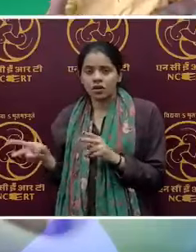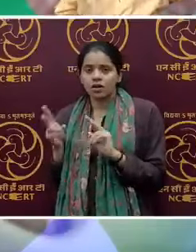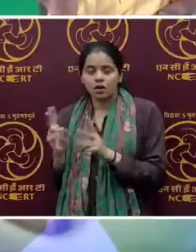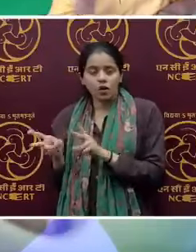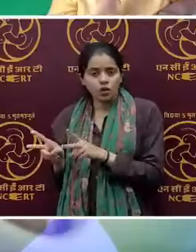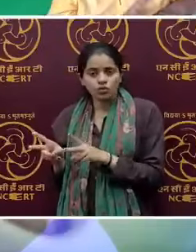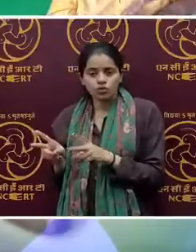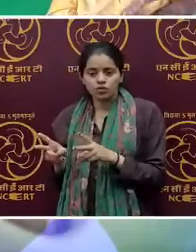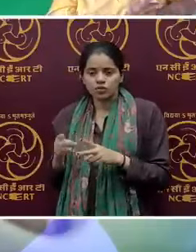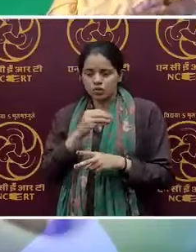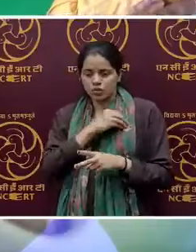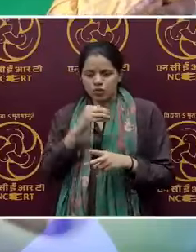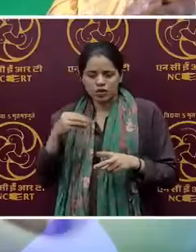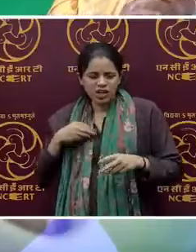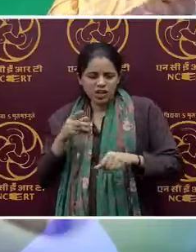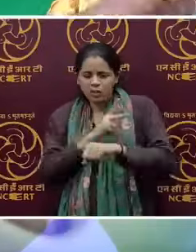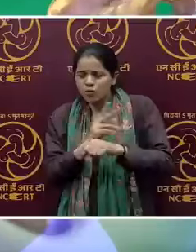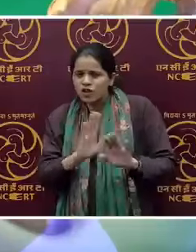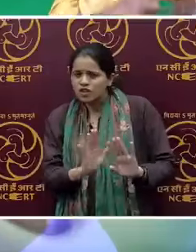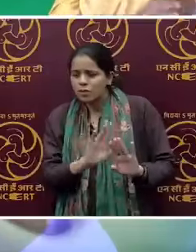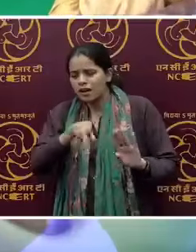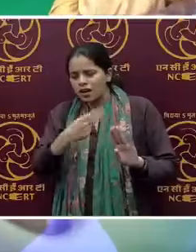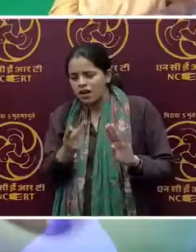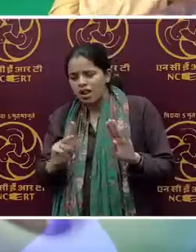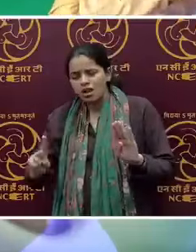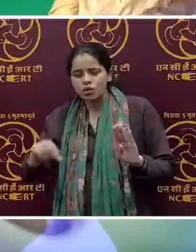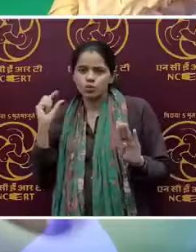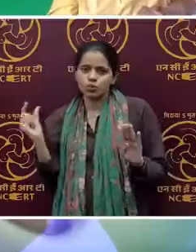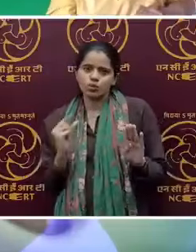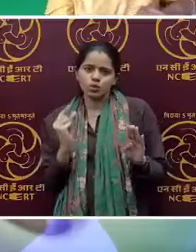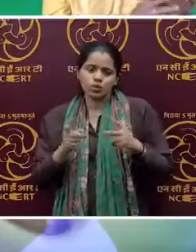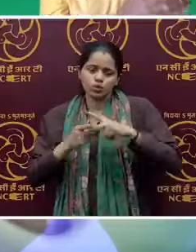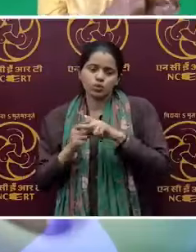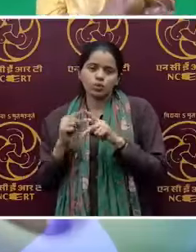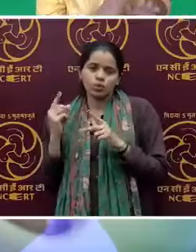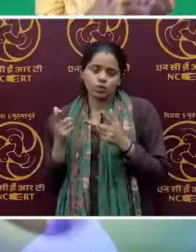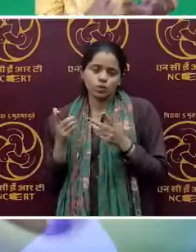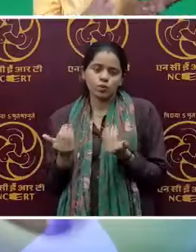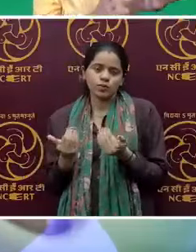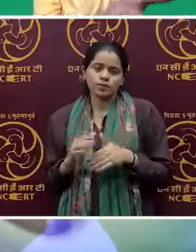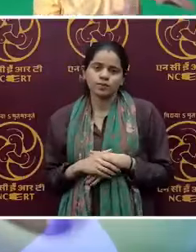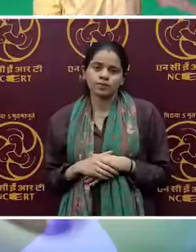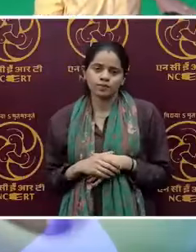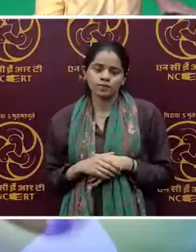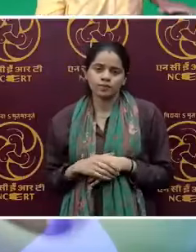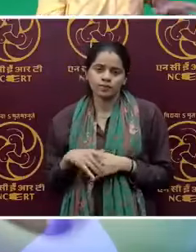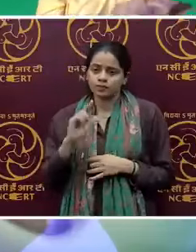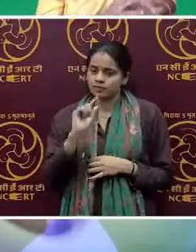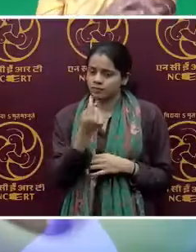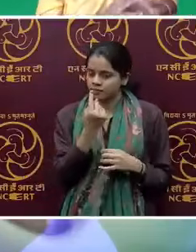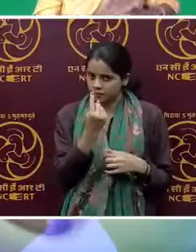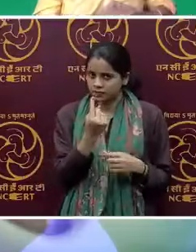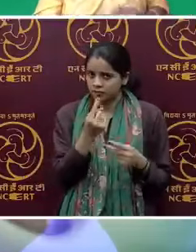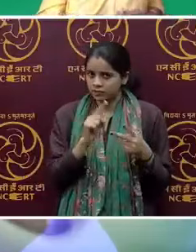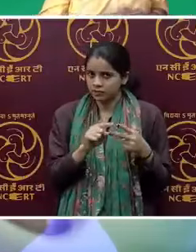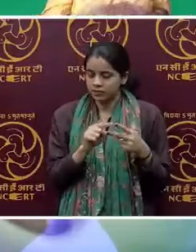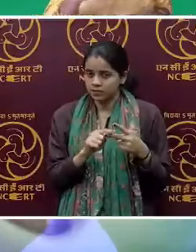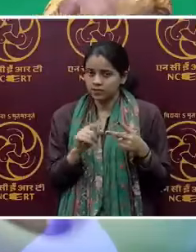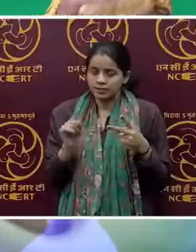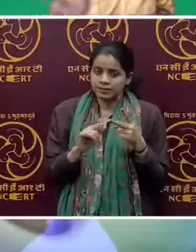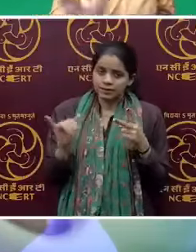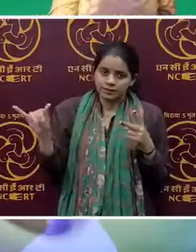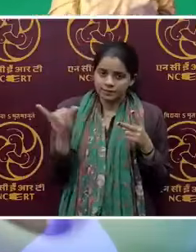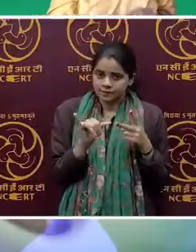not really clinical professionals can also use these tools. So that is one.